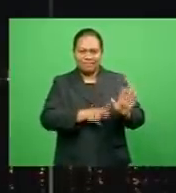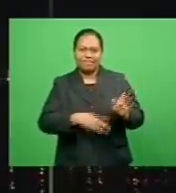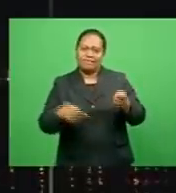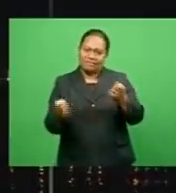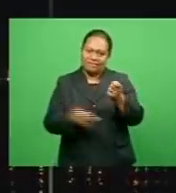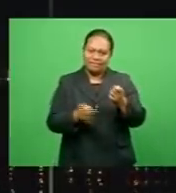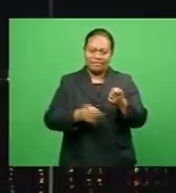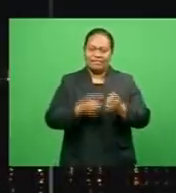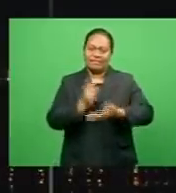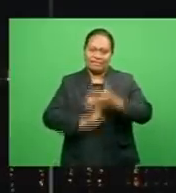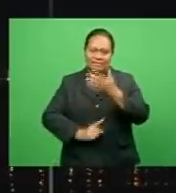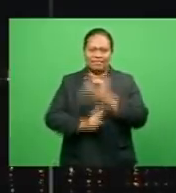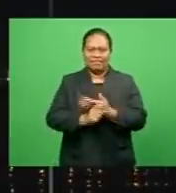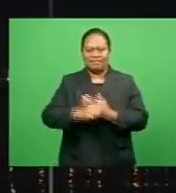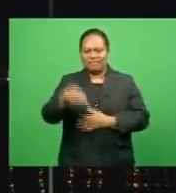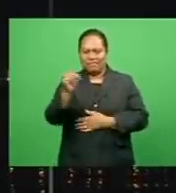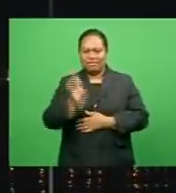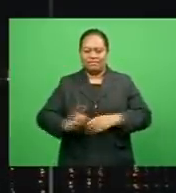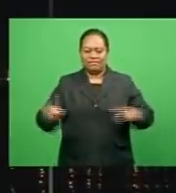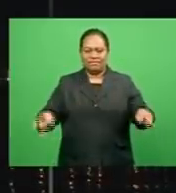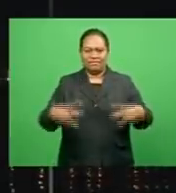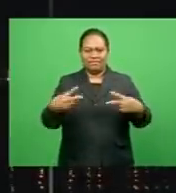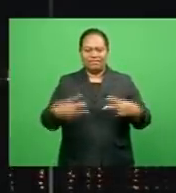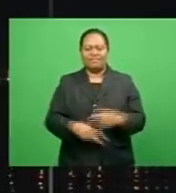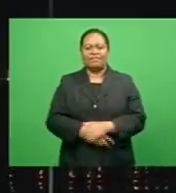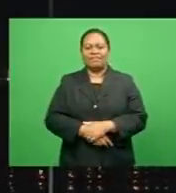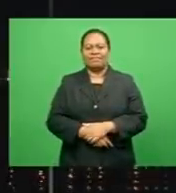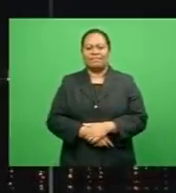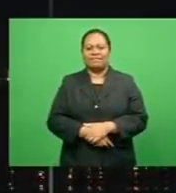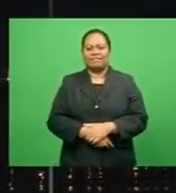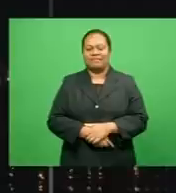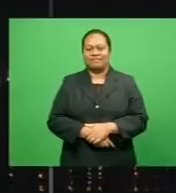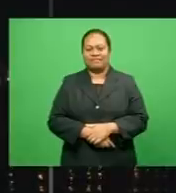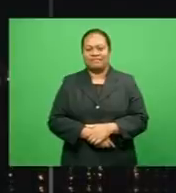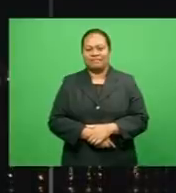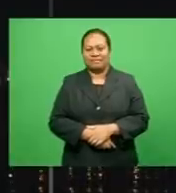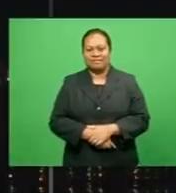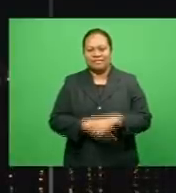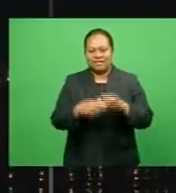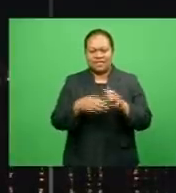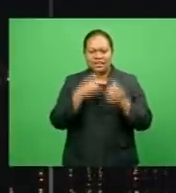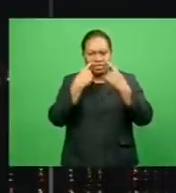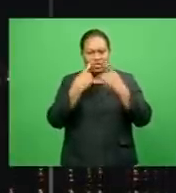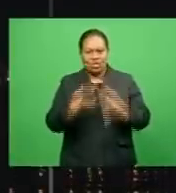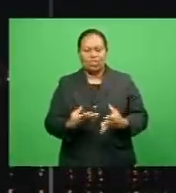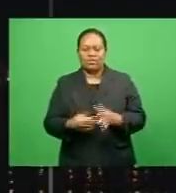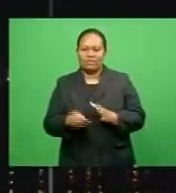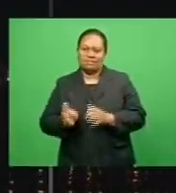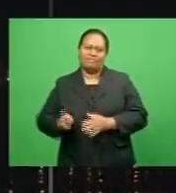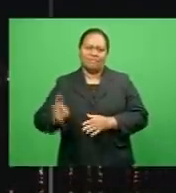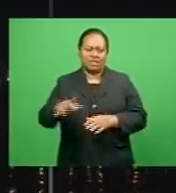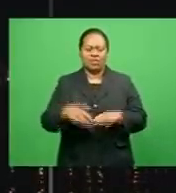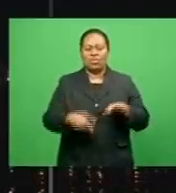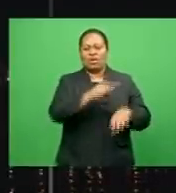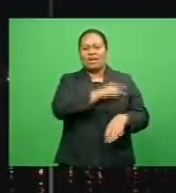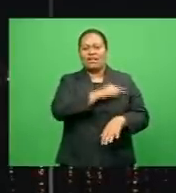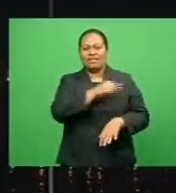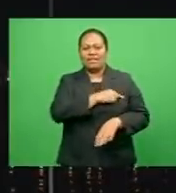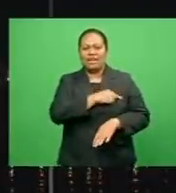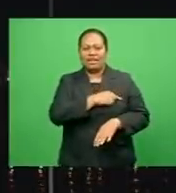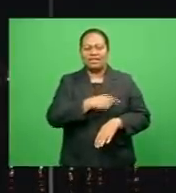Courts Inter-District Championship semi-final at ANZ Stadium today. The Northerners last qualified for the IDC final